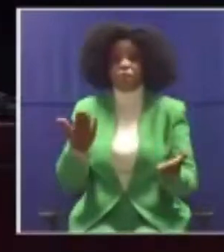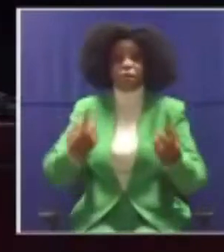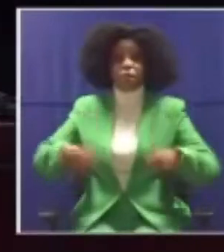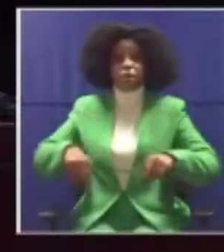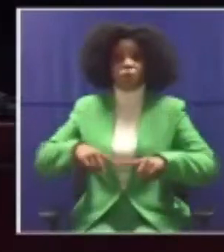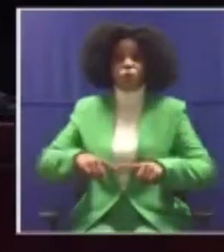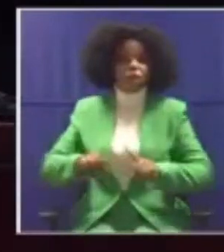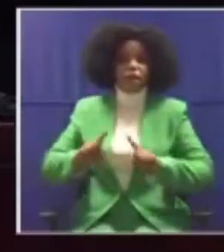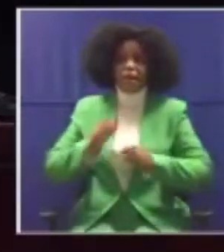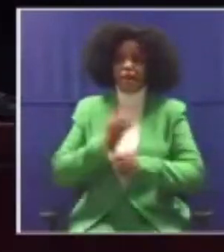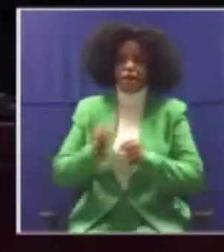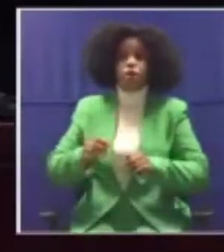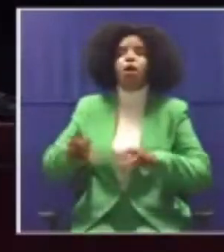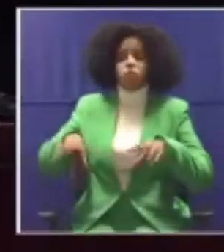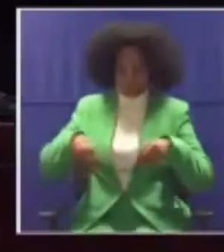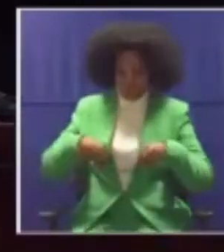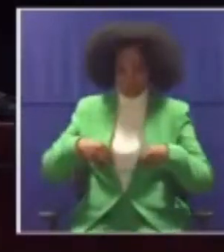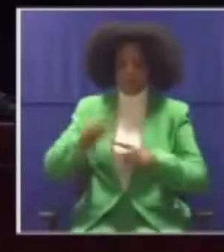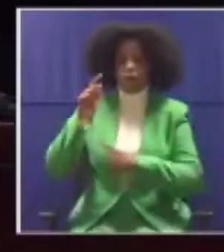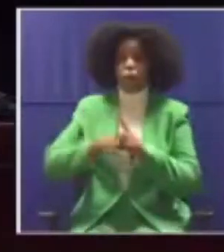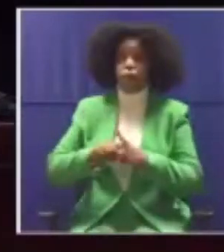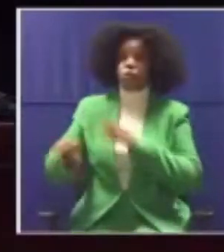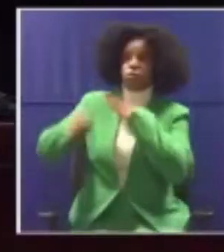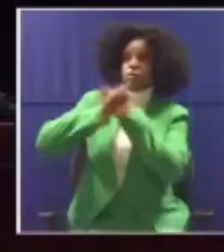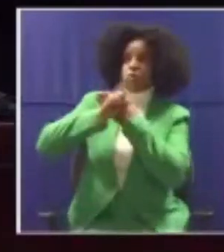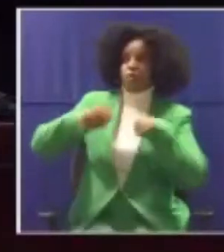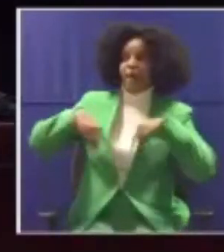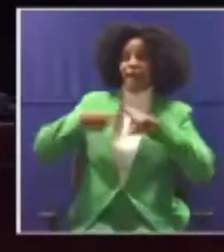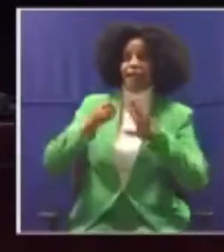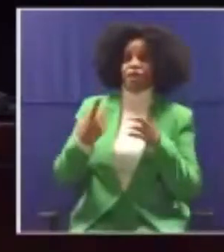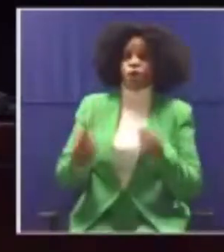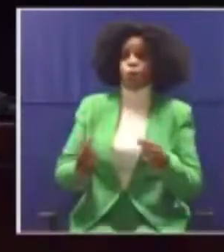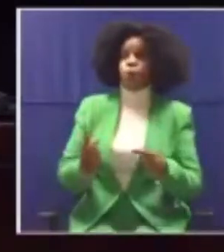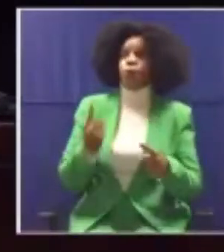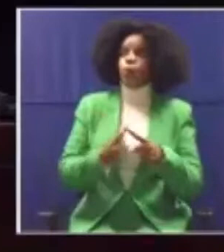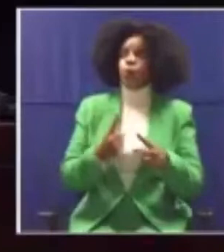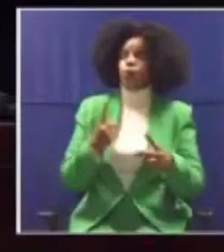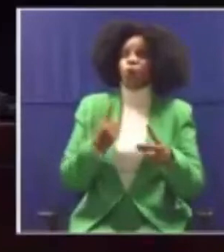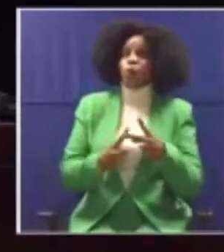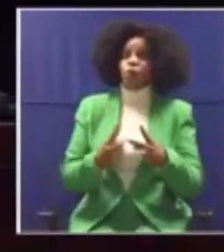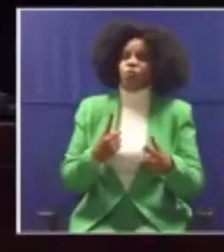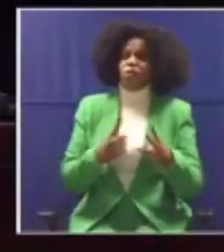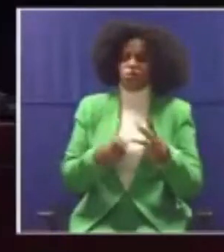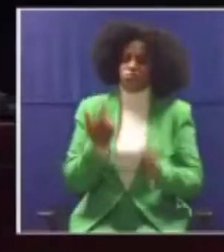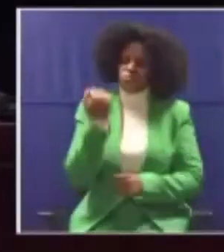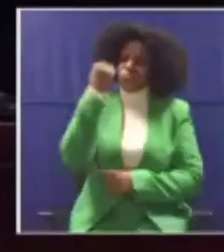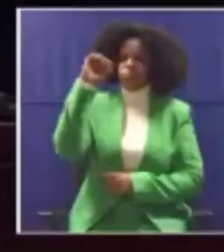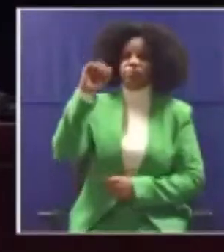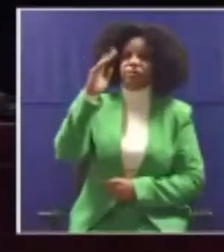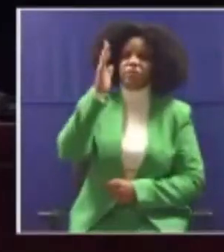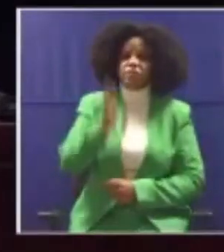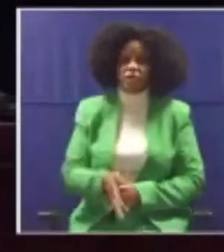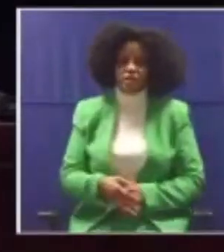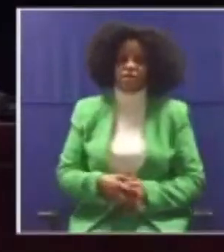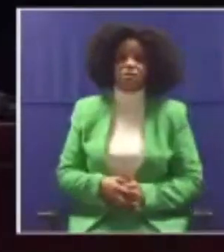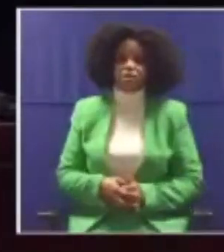anybody coming to South Africa and say, you shall do this. But the point is, let the rights